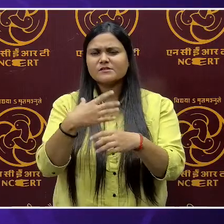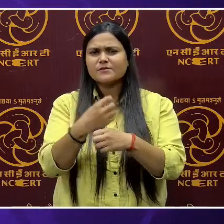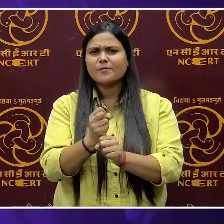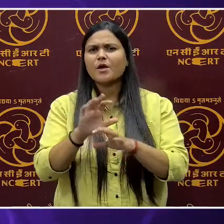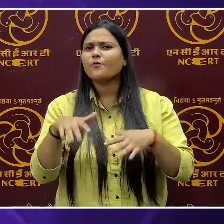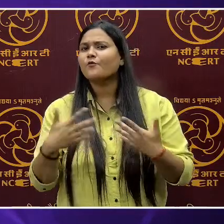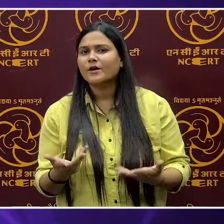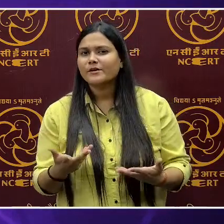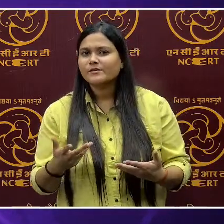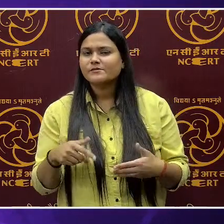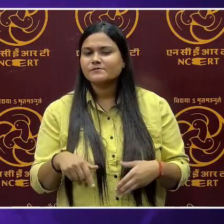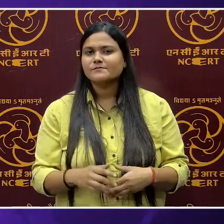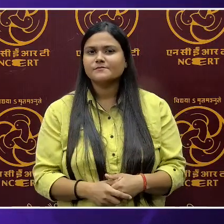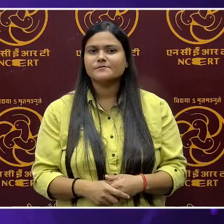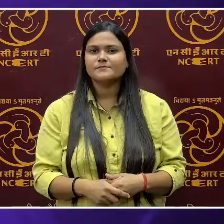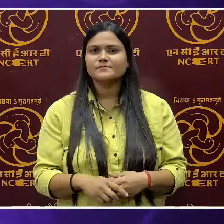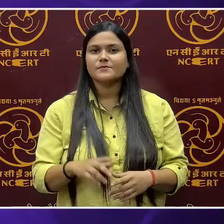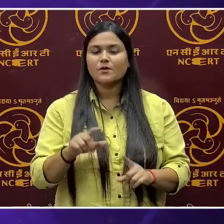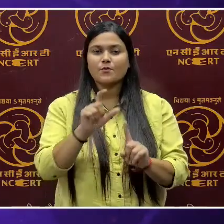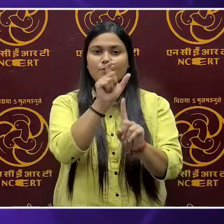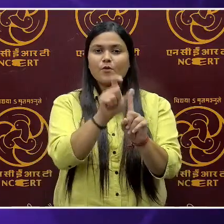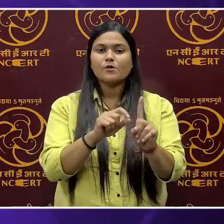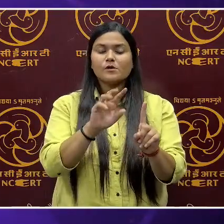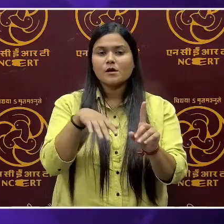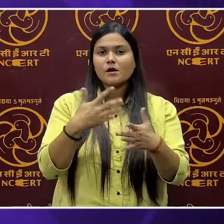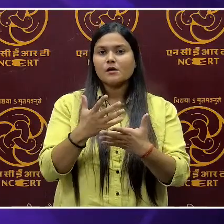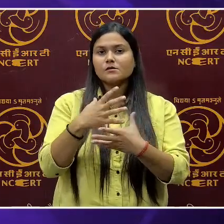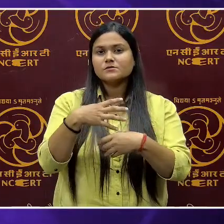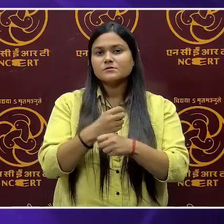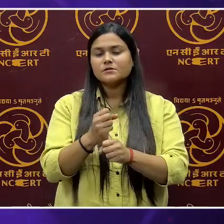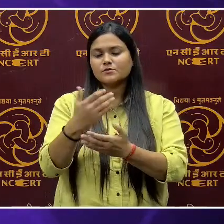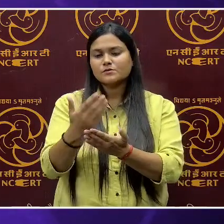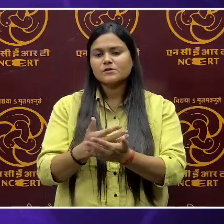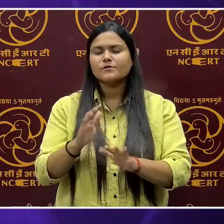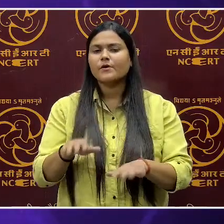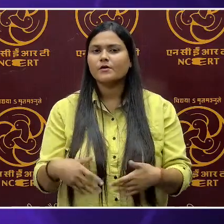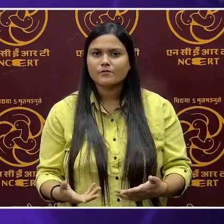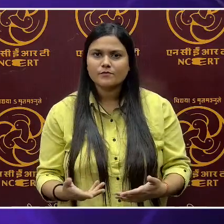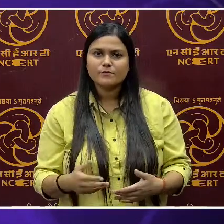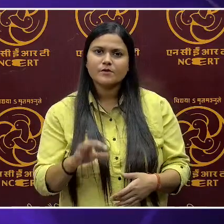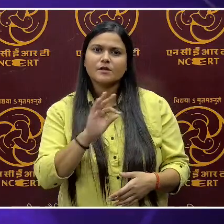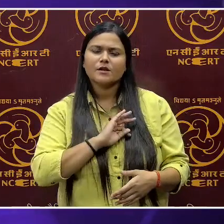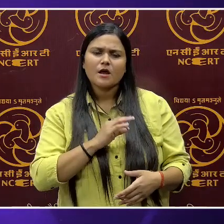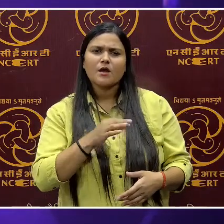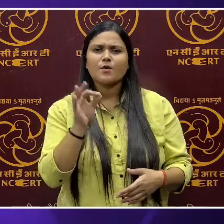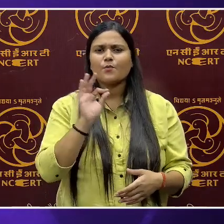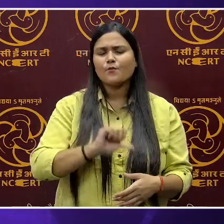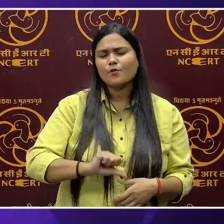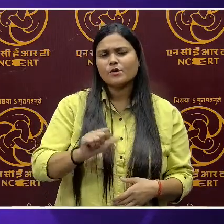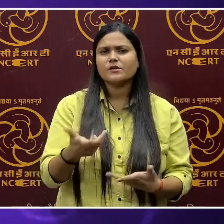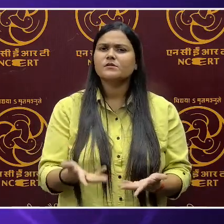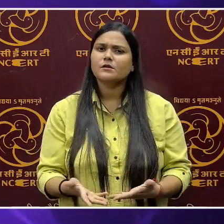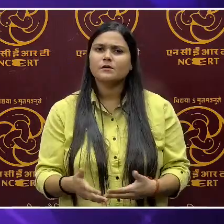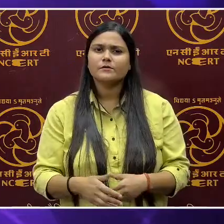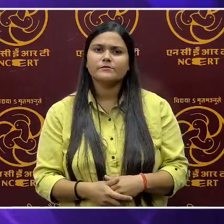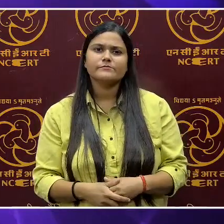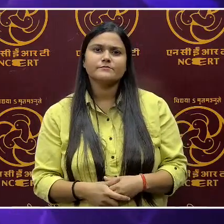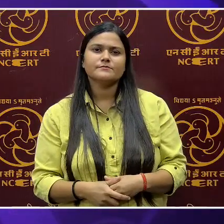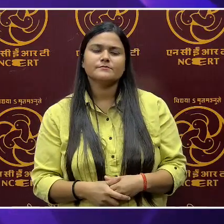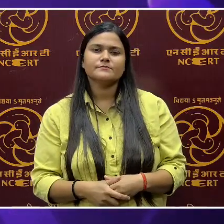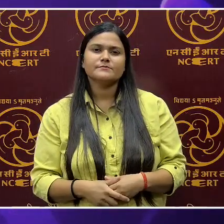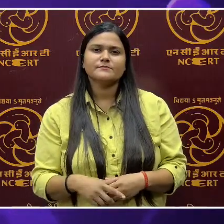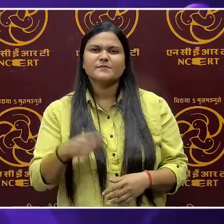of a water tank? What does that tell you about the person's personality or likes? Ma'am, he